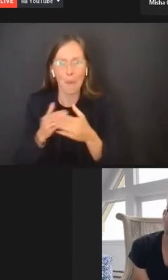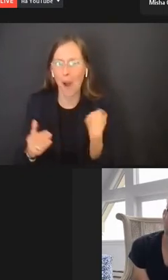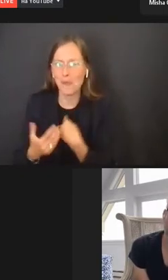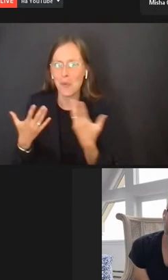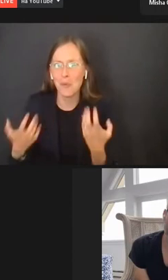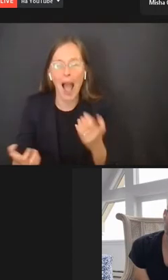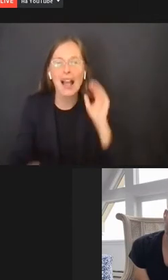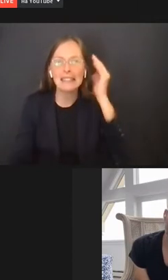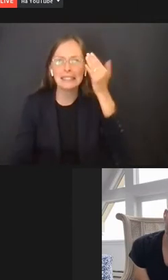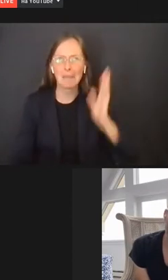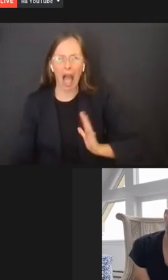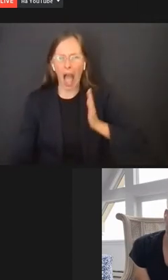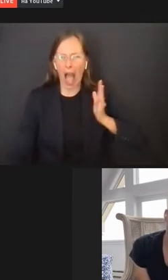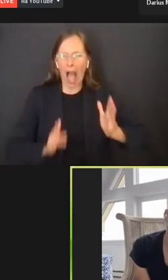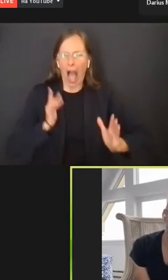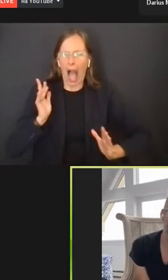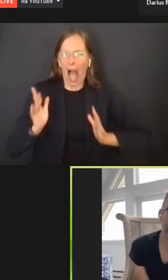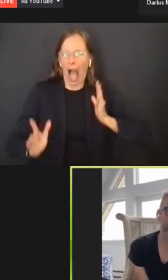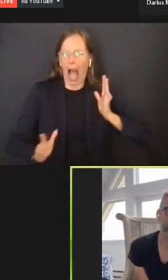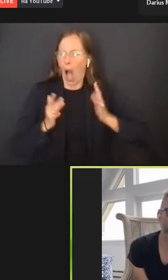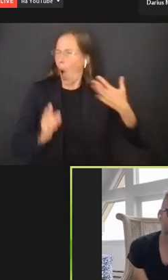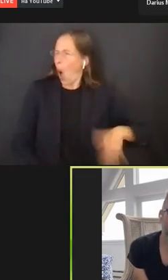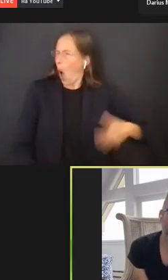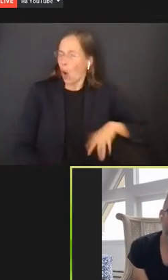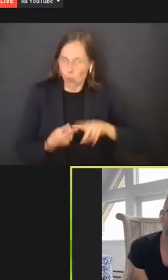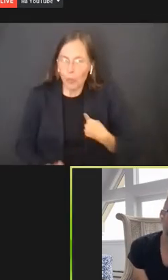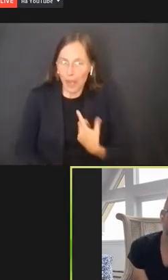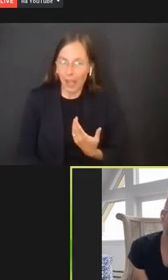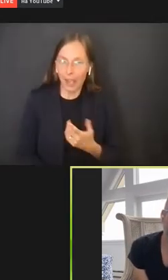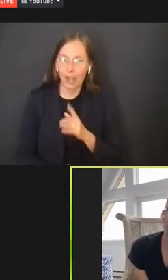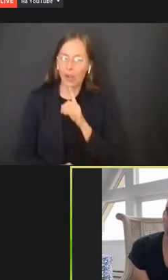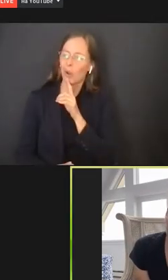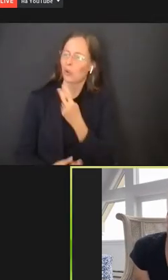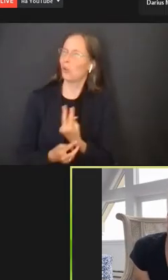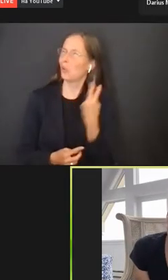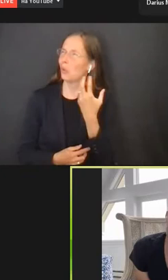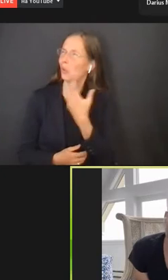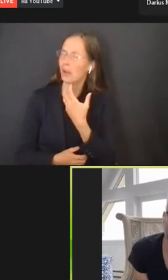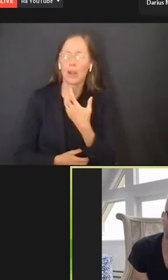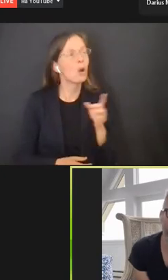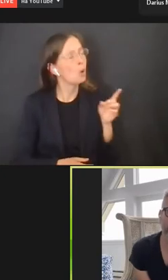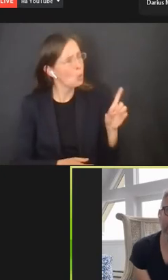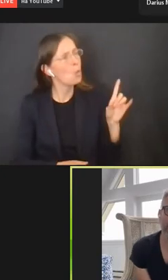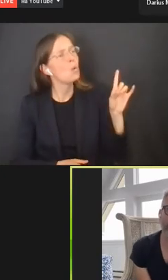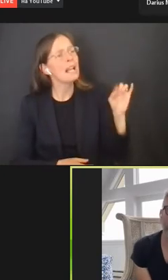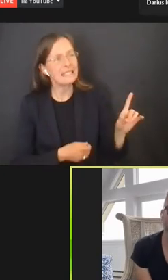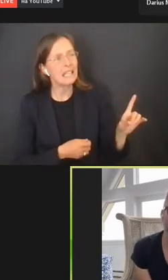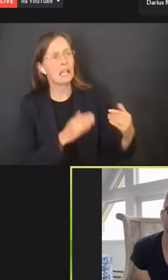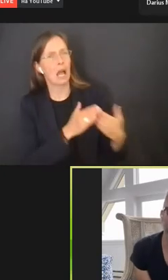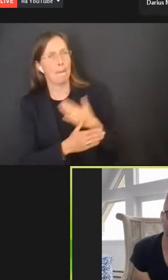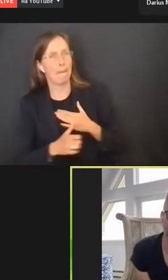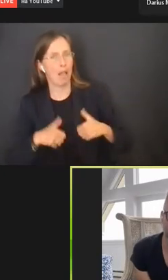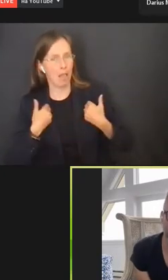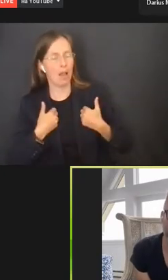so opulent to me. I know. It's really, really amazing. Well, you did come into my life when we